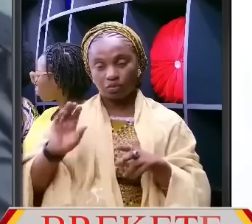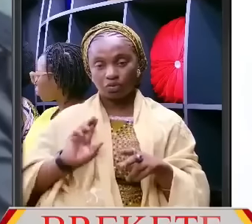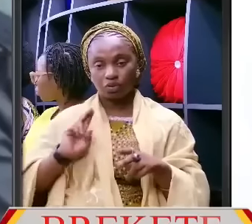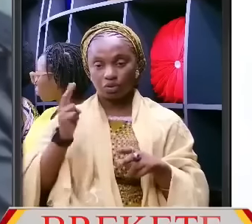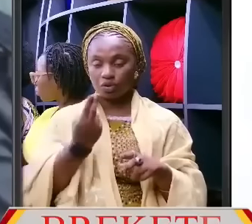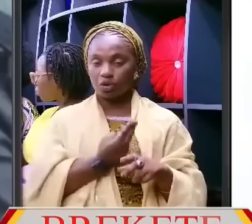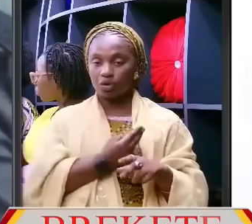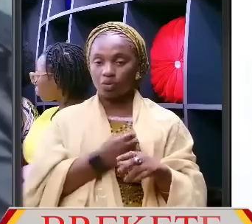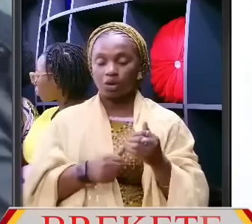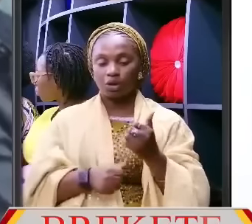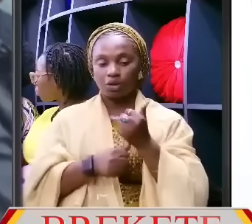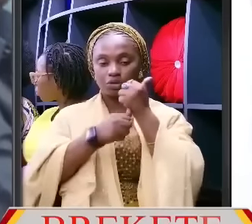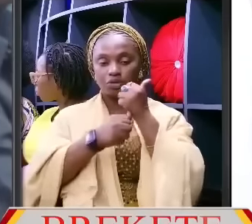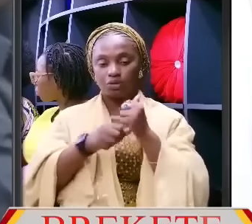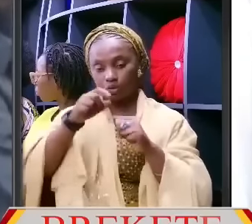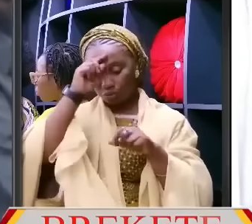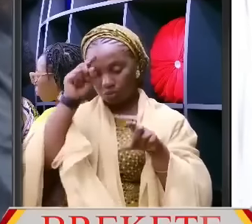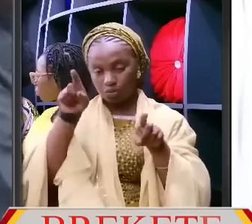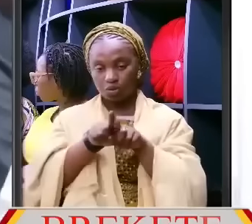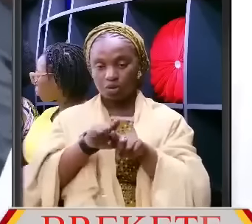brother. Well,